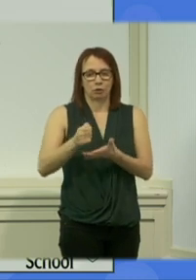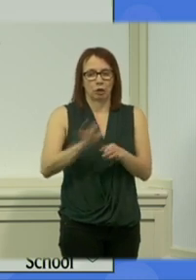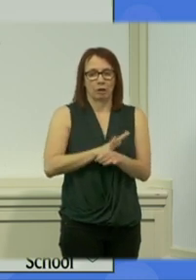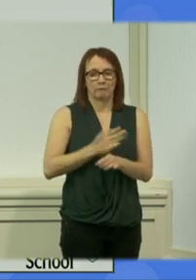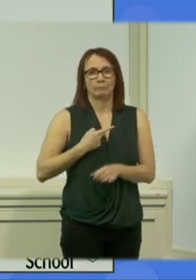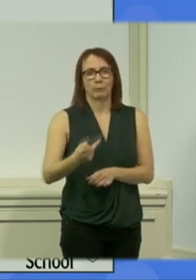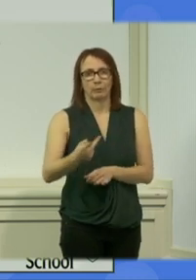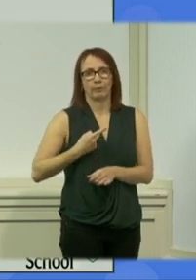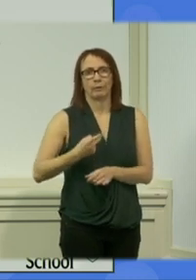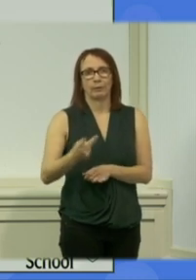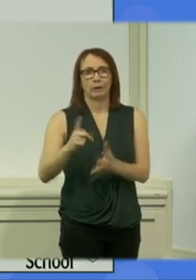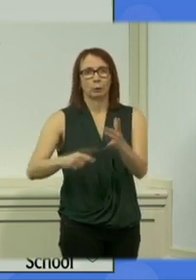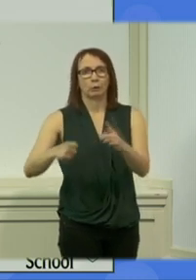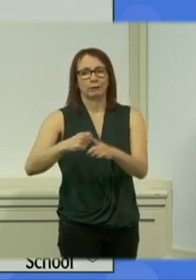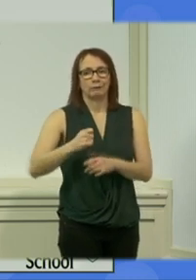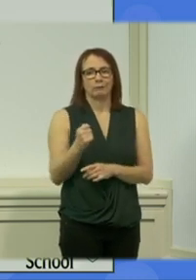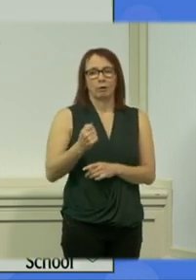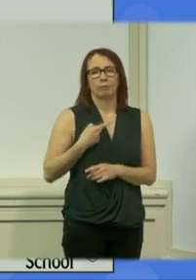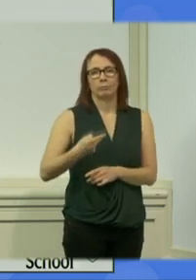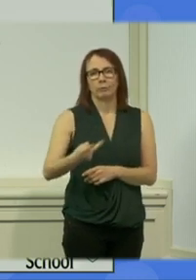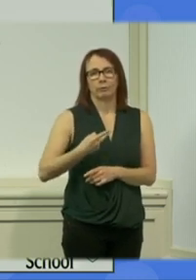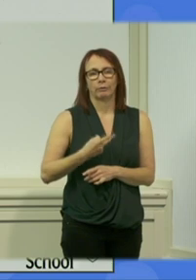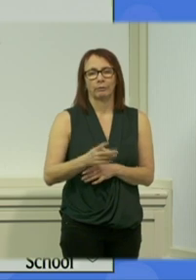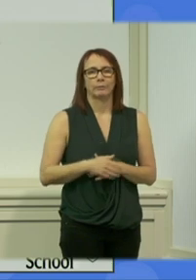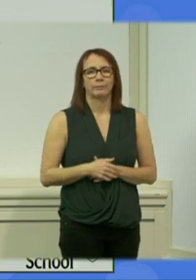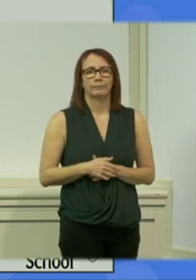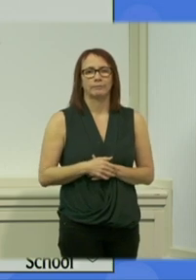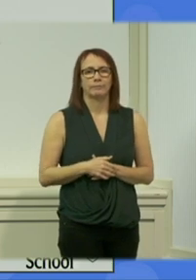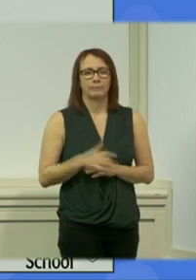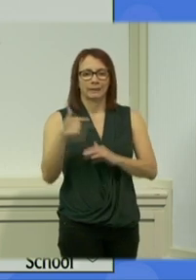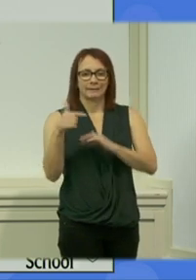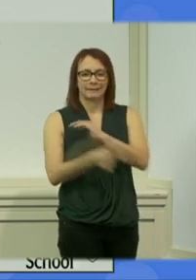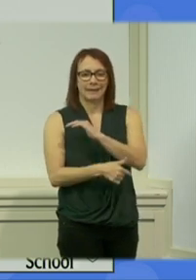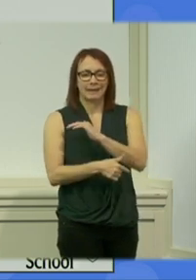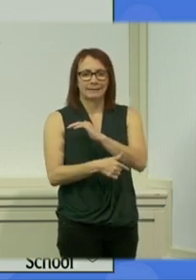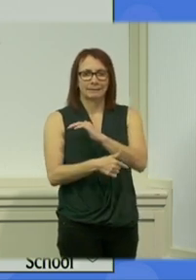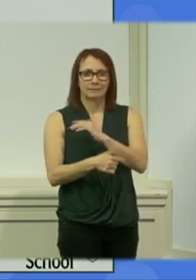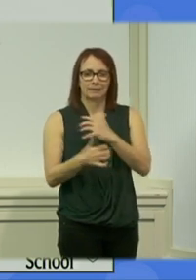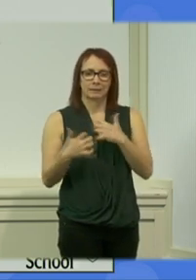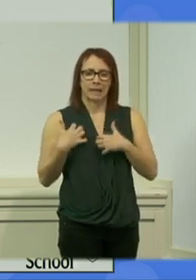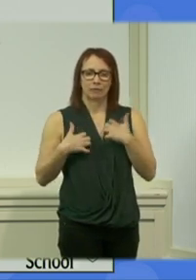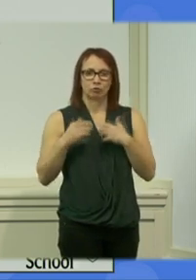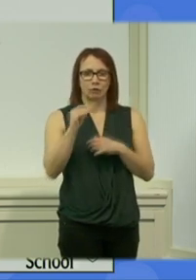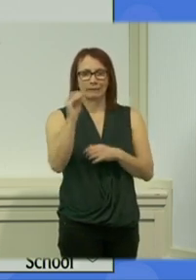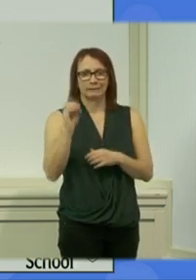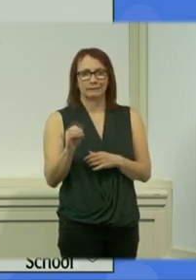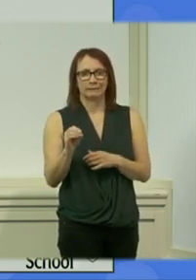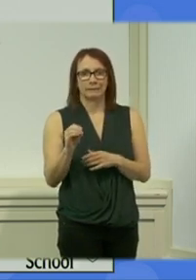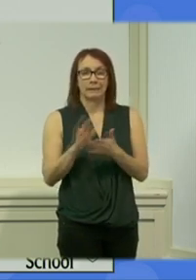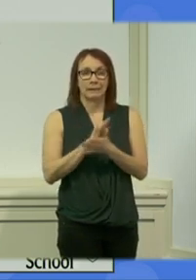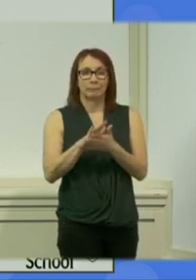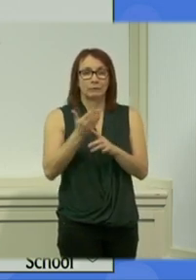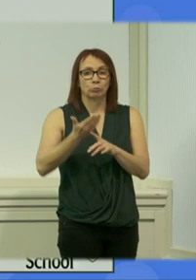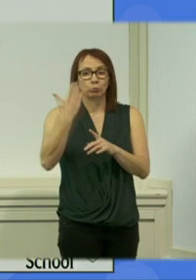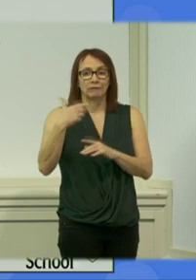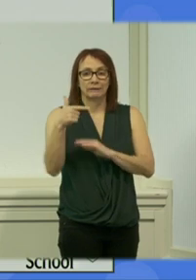behalf of the Scottish people. And then there's debt interest. This is the interest on your previous